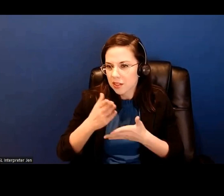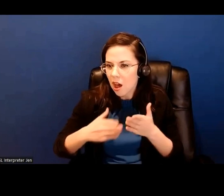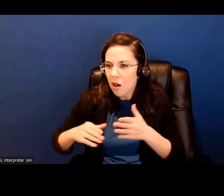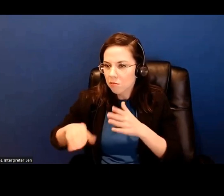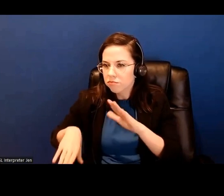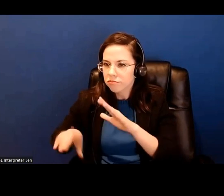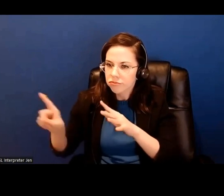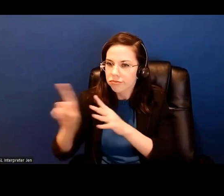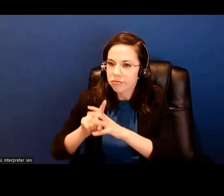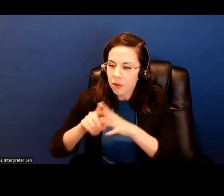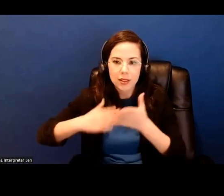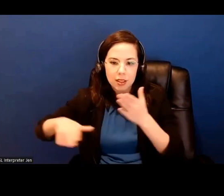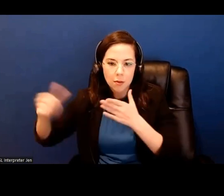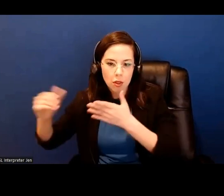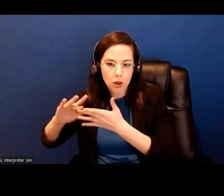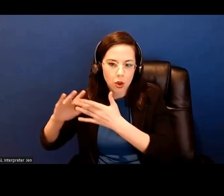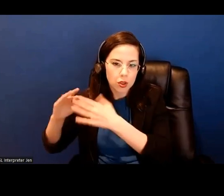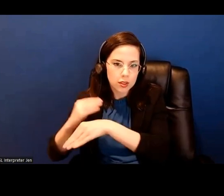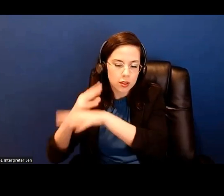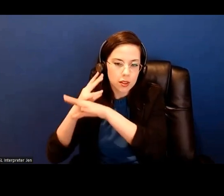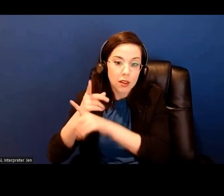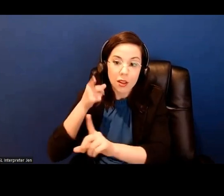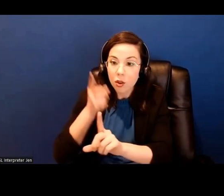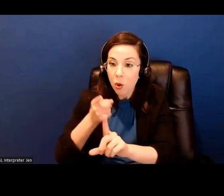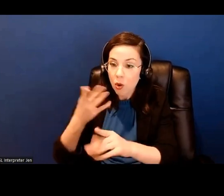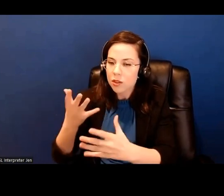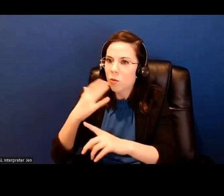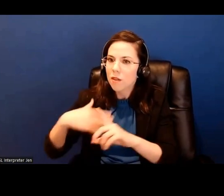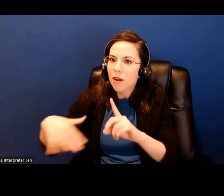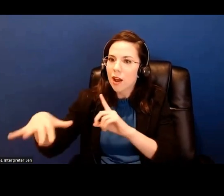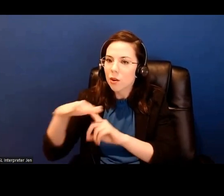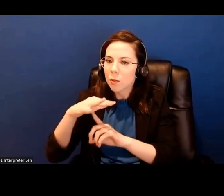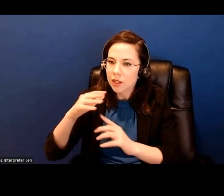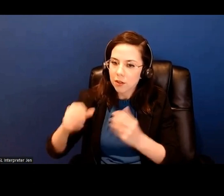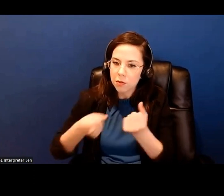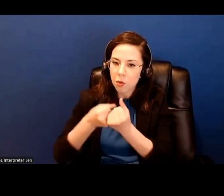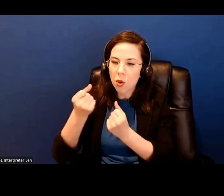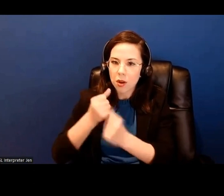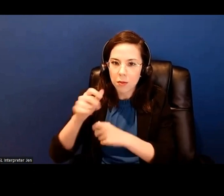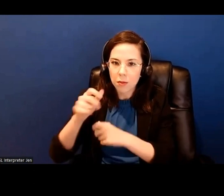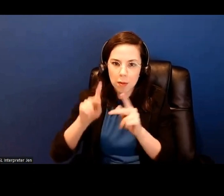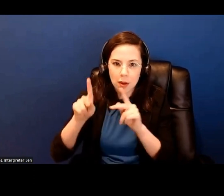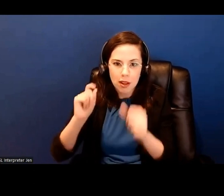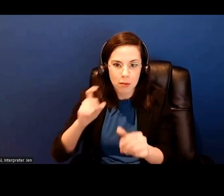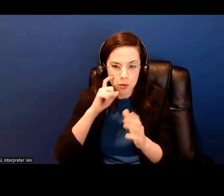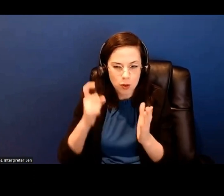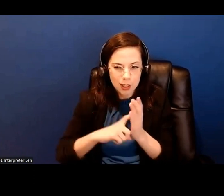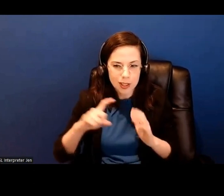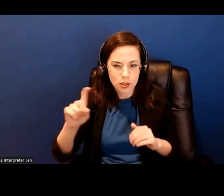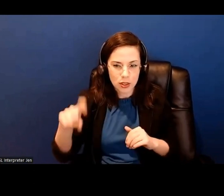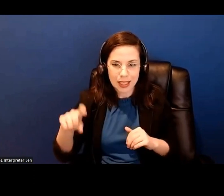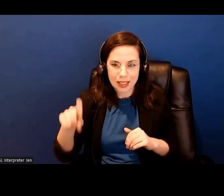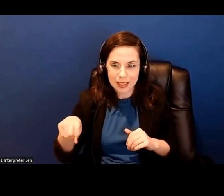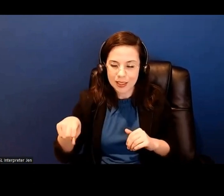environment around people to put some support around other needs that they may recognize, of course, that people are coming in